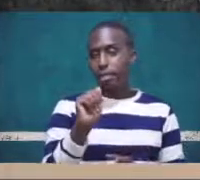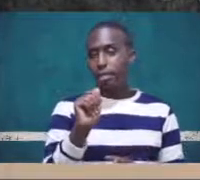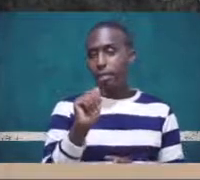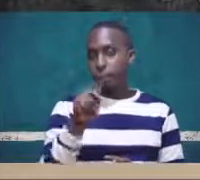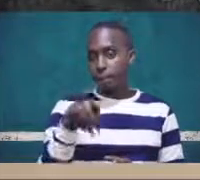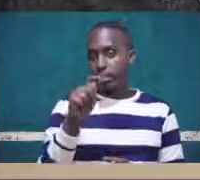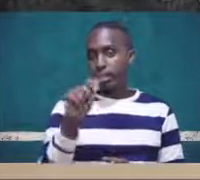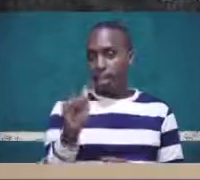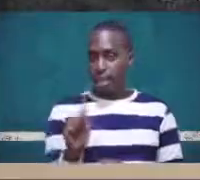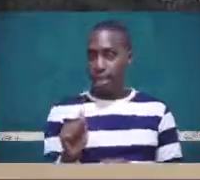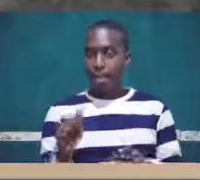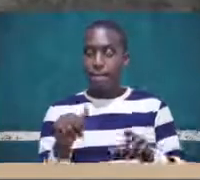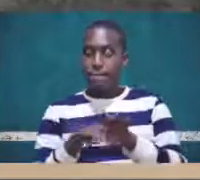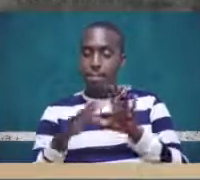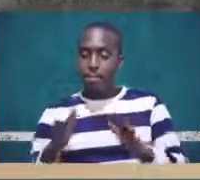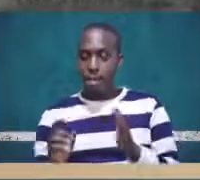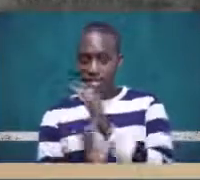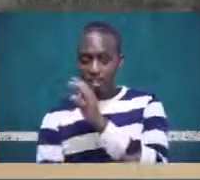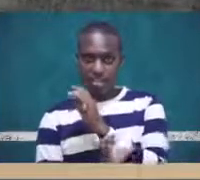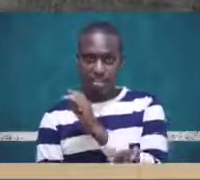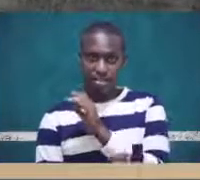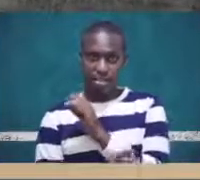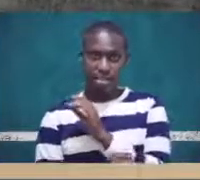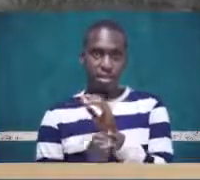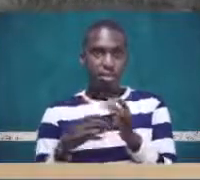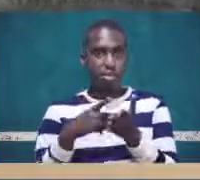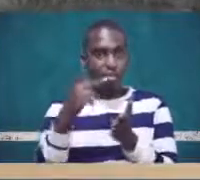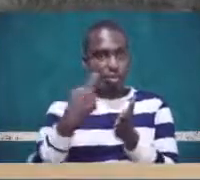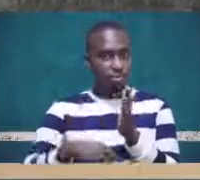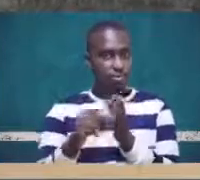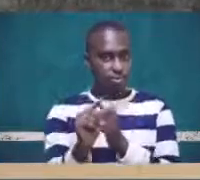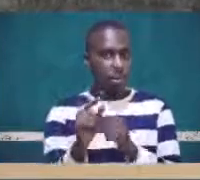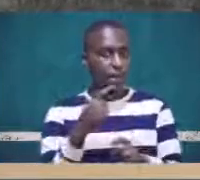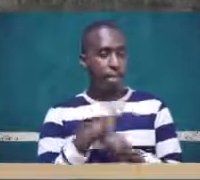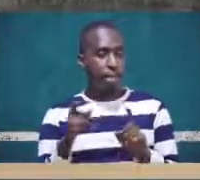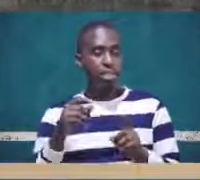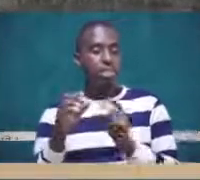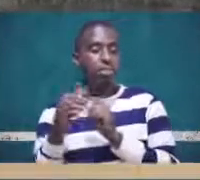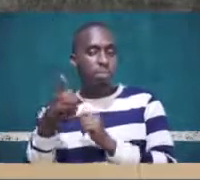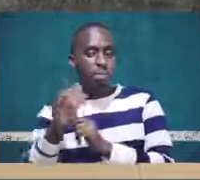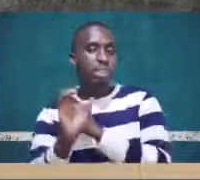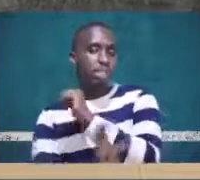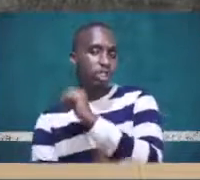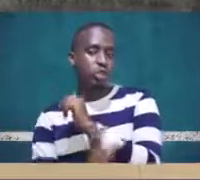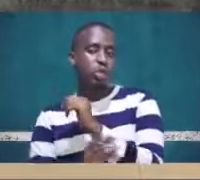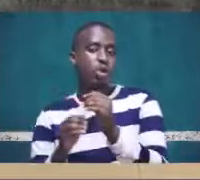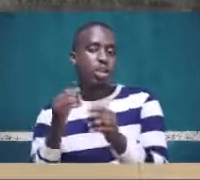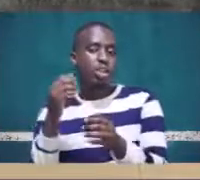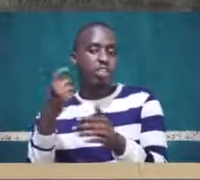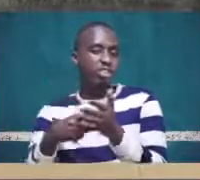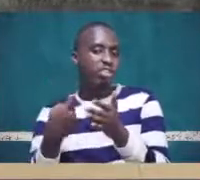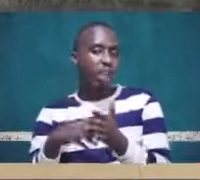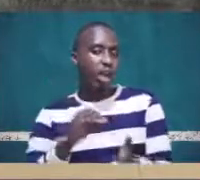member states pay less taxes on commodities produced within the region, but each country will charge its own tax